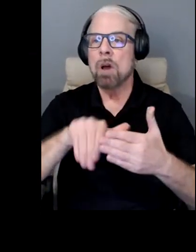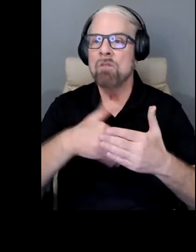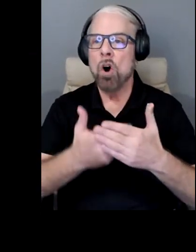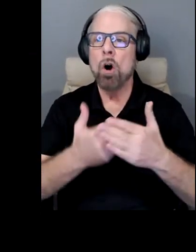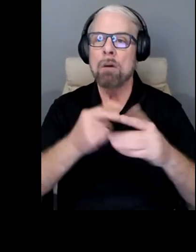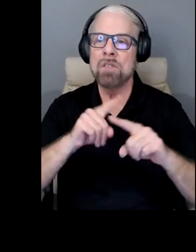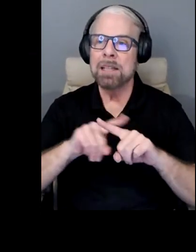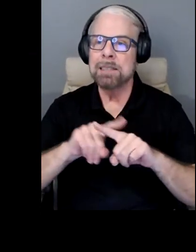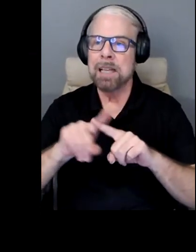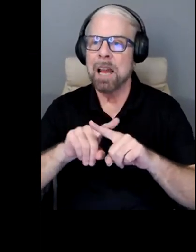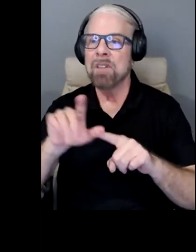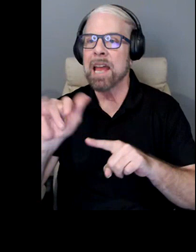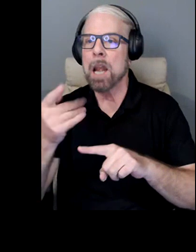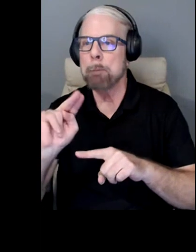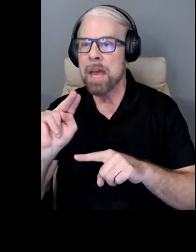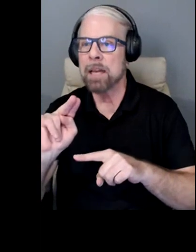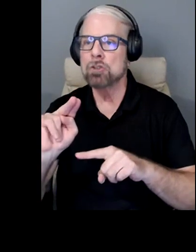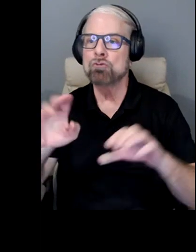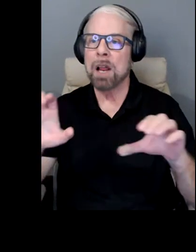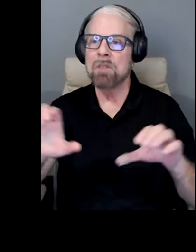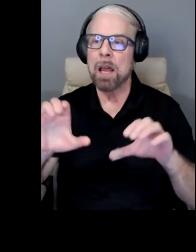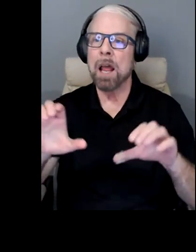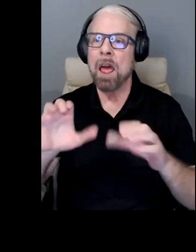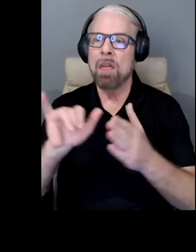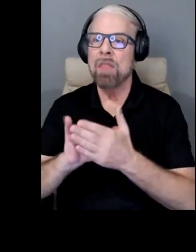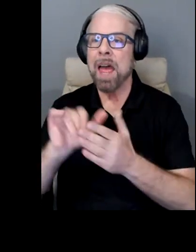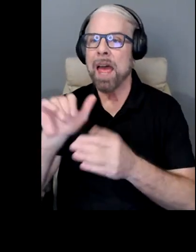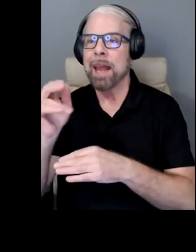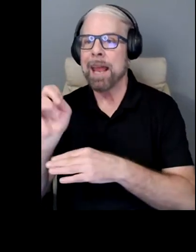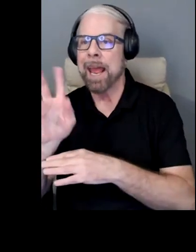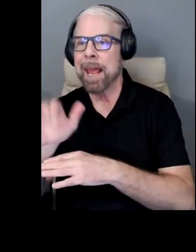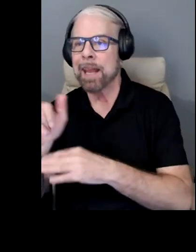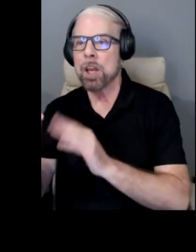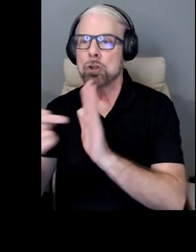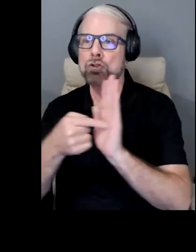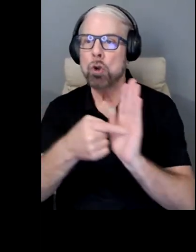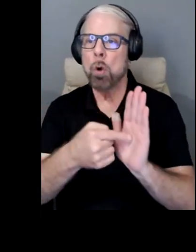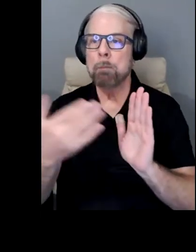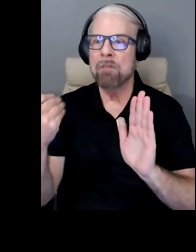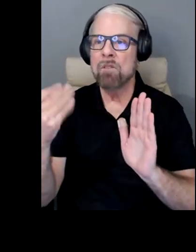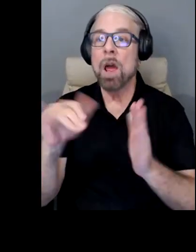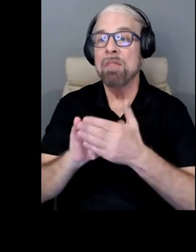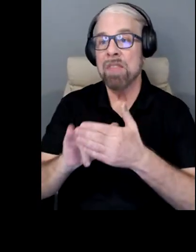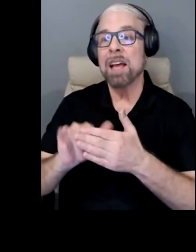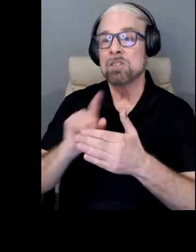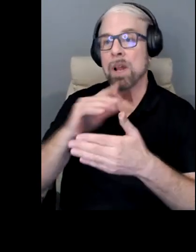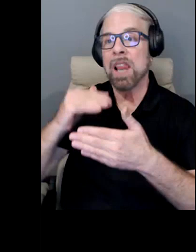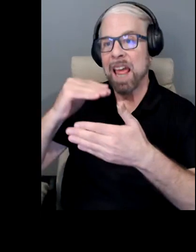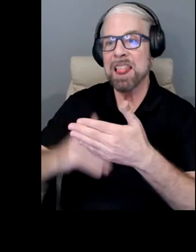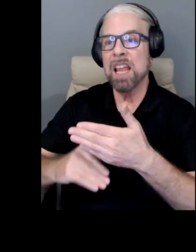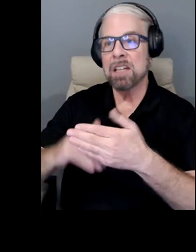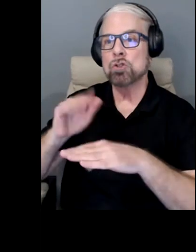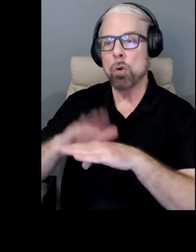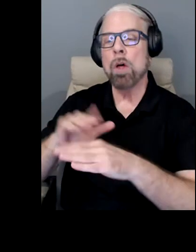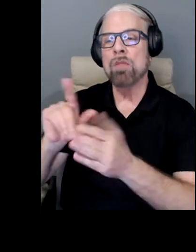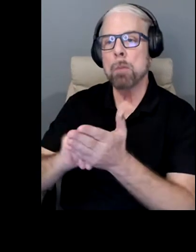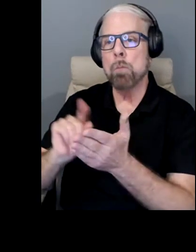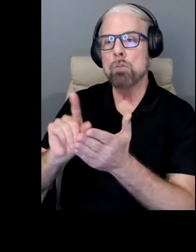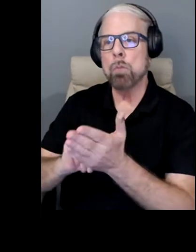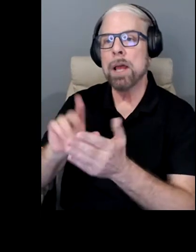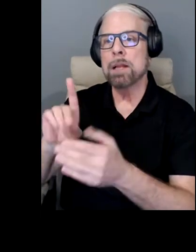different administrative activities that Andy showed you, it's actually listed there in that printable document, so you can